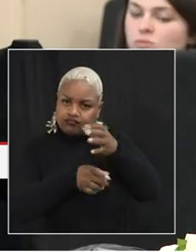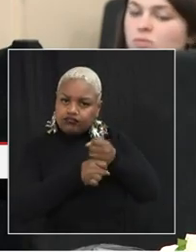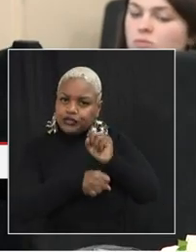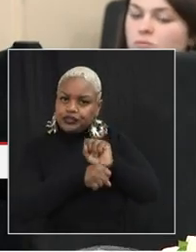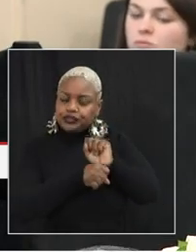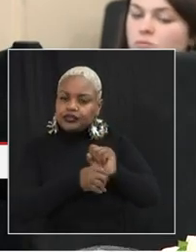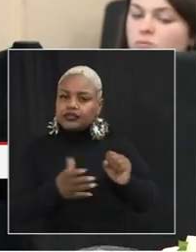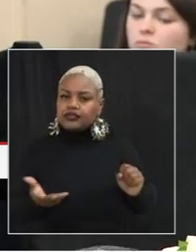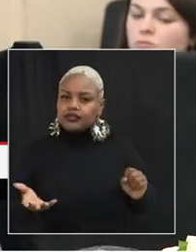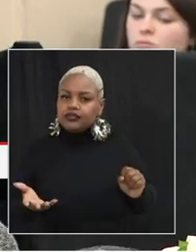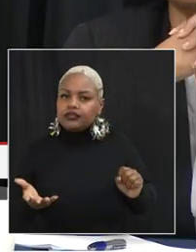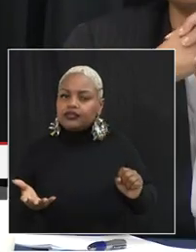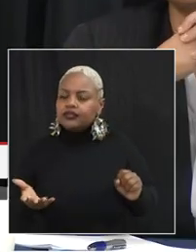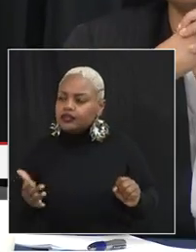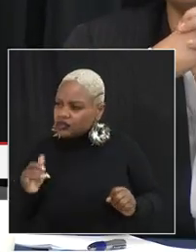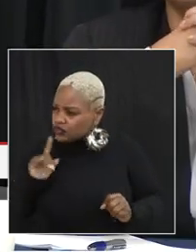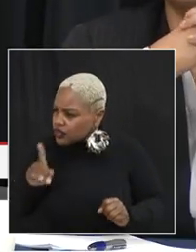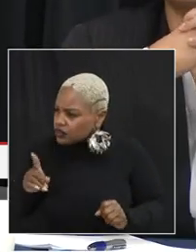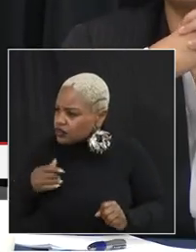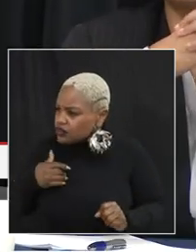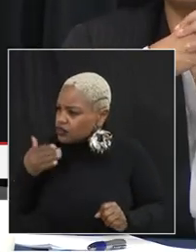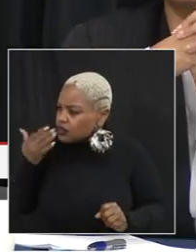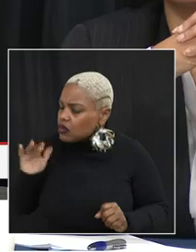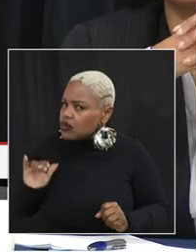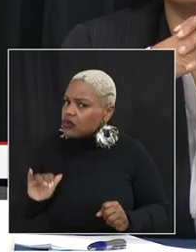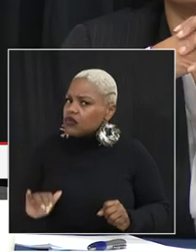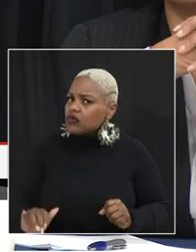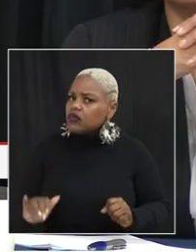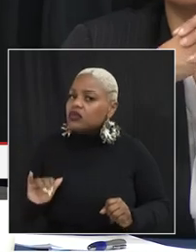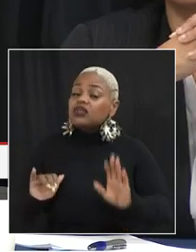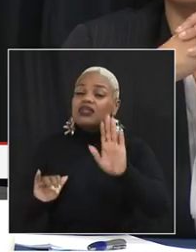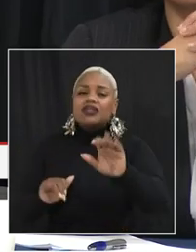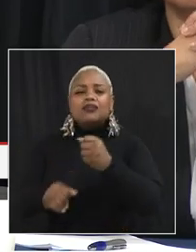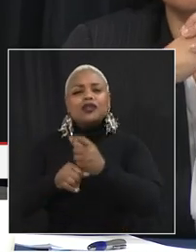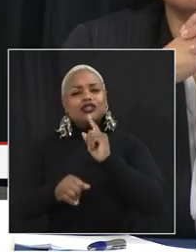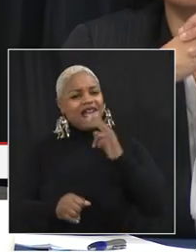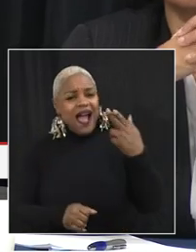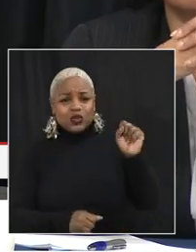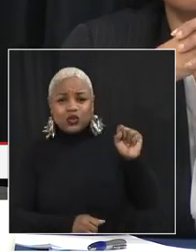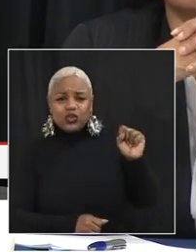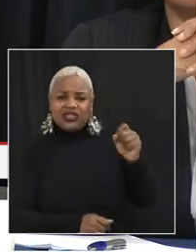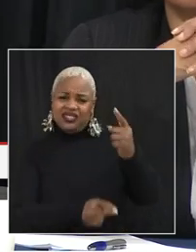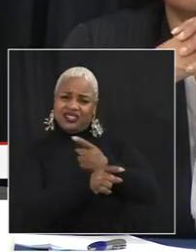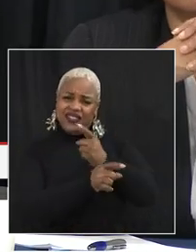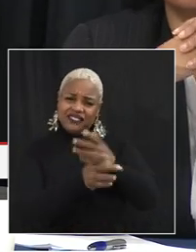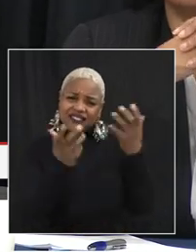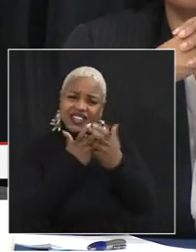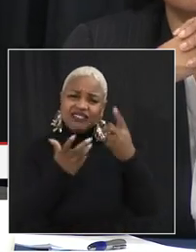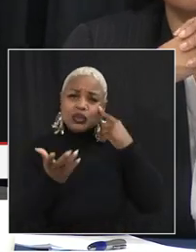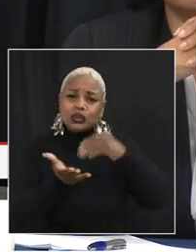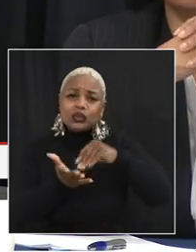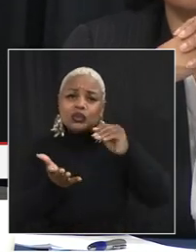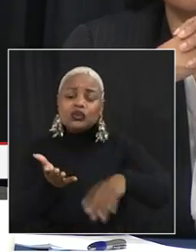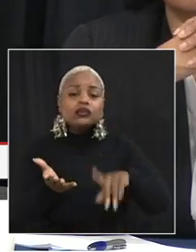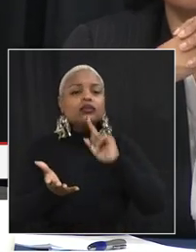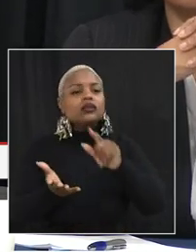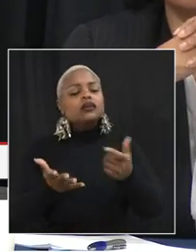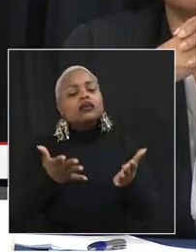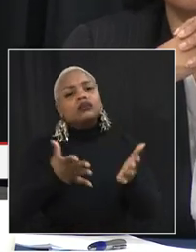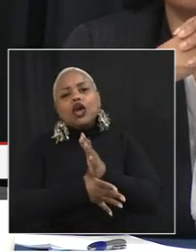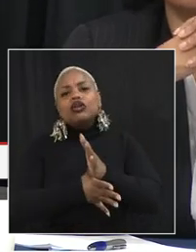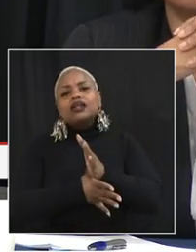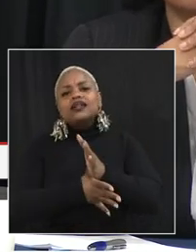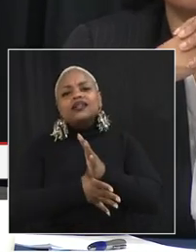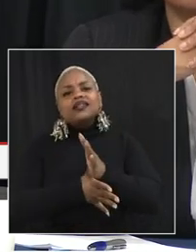you for that question. And making high school relevant is on the top of our minds. And